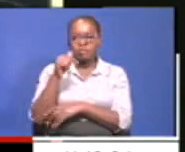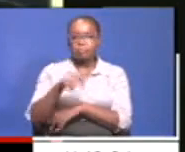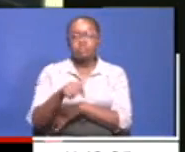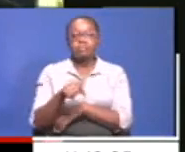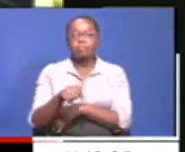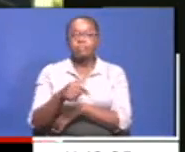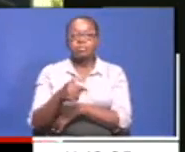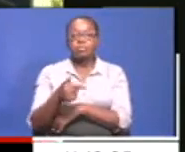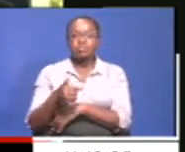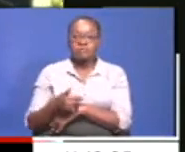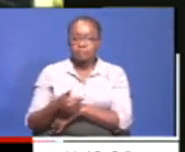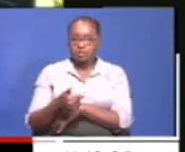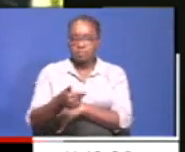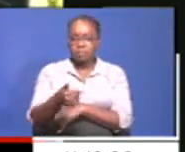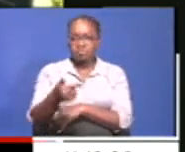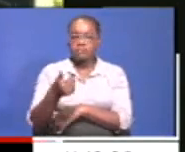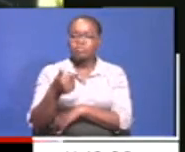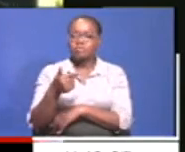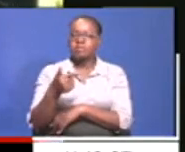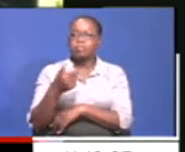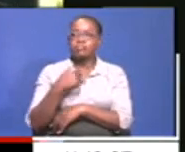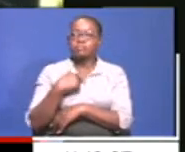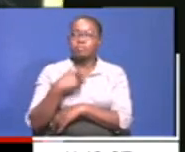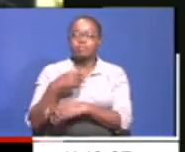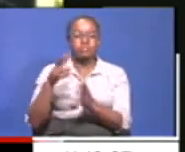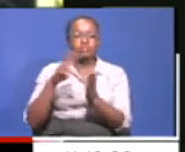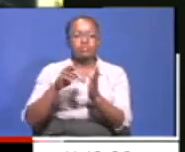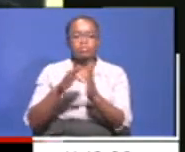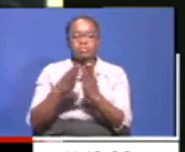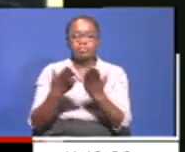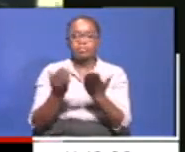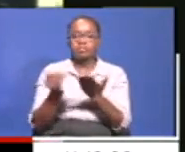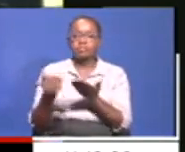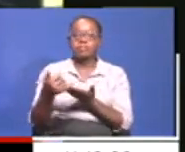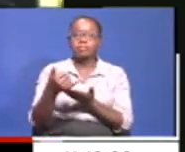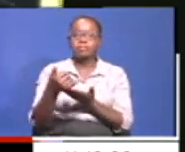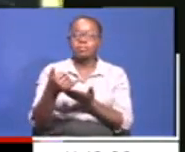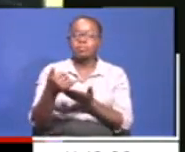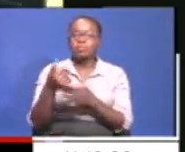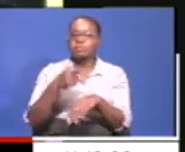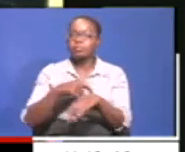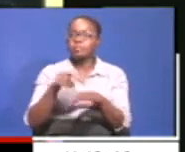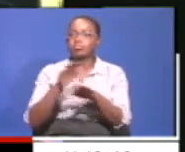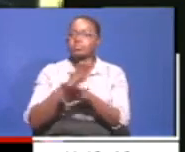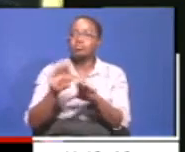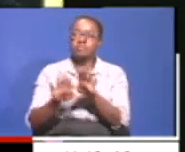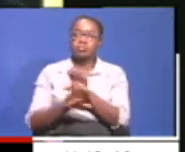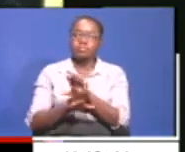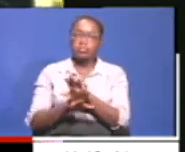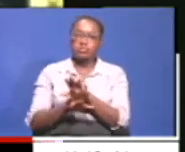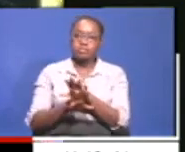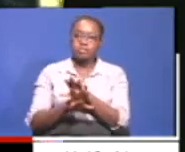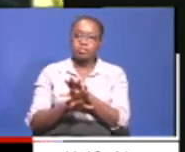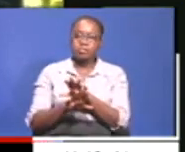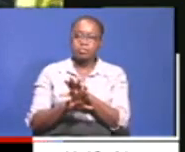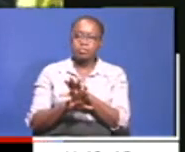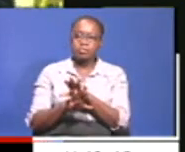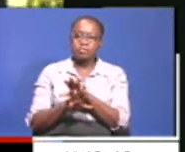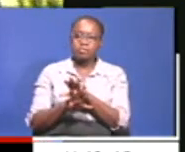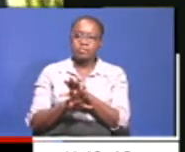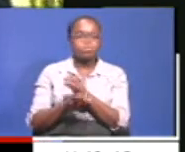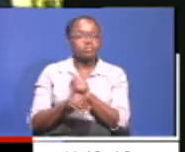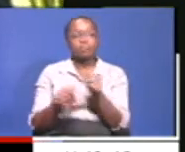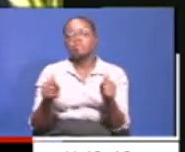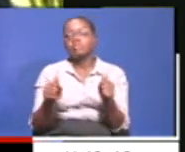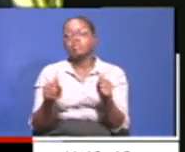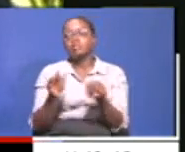week, I'm just doing the navigation. All this you've talked about, timing, everything, all that we are on course.